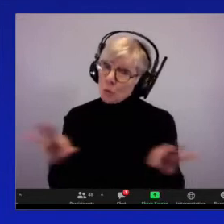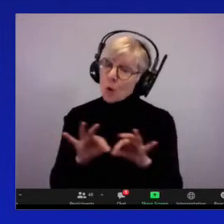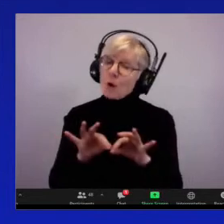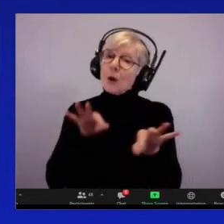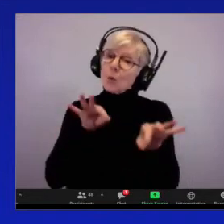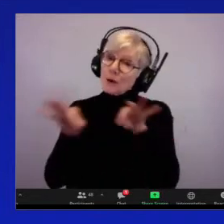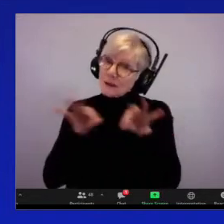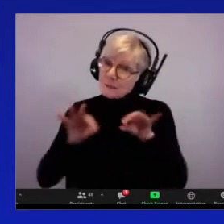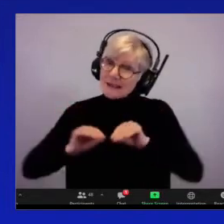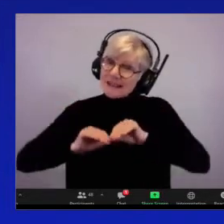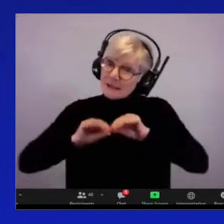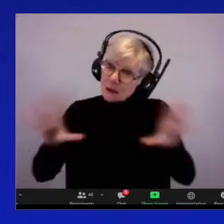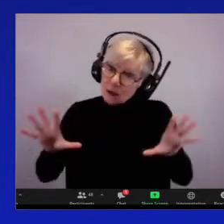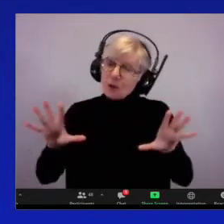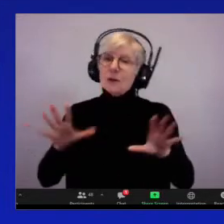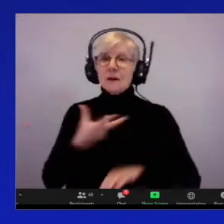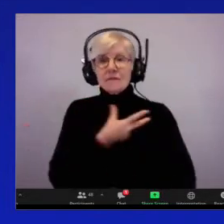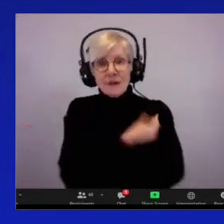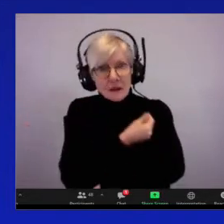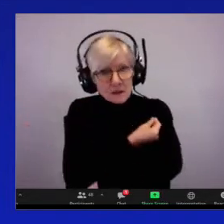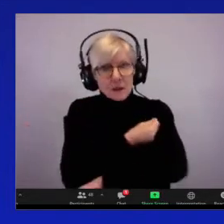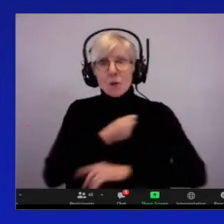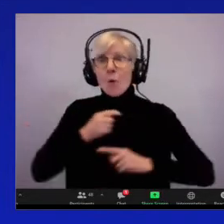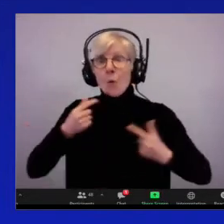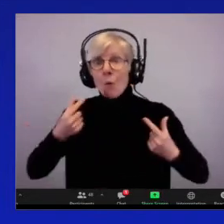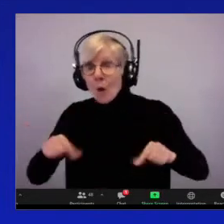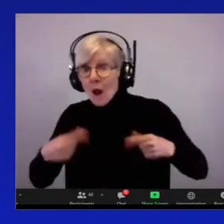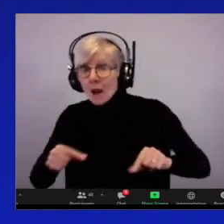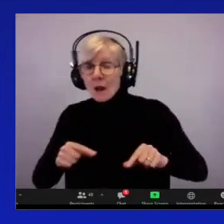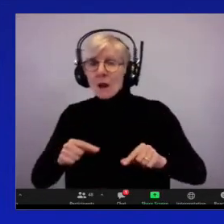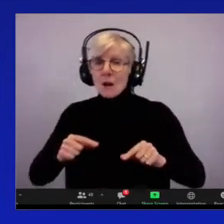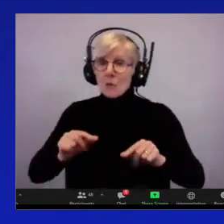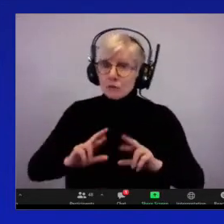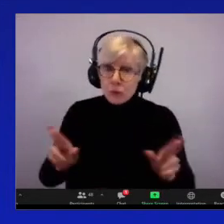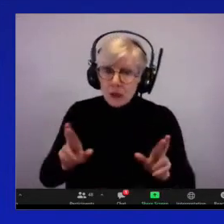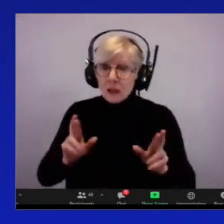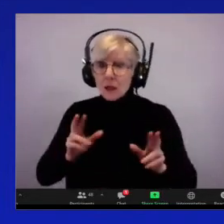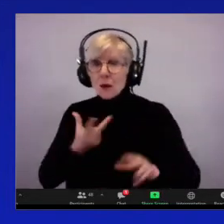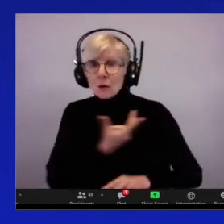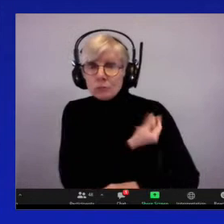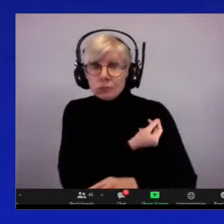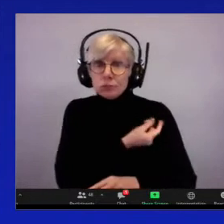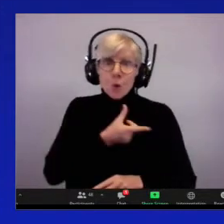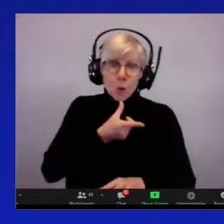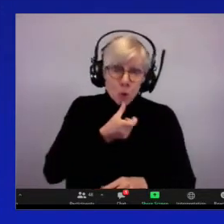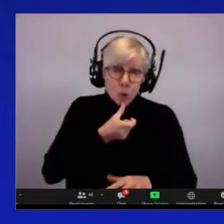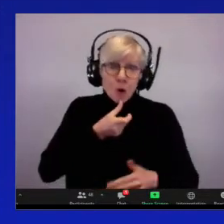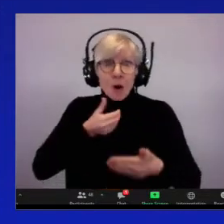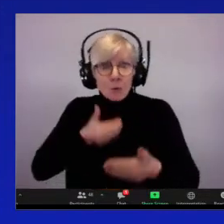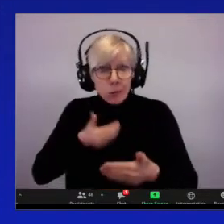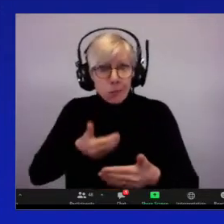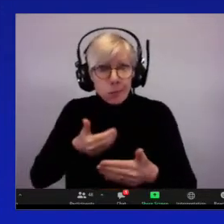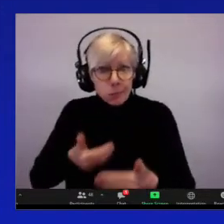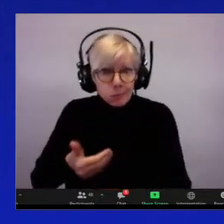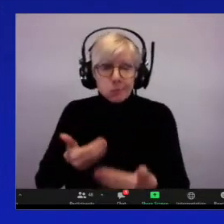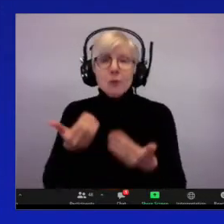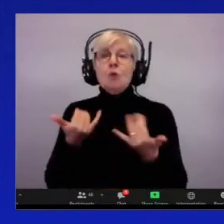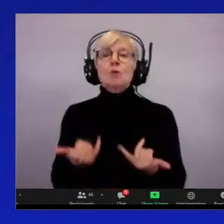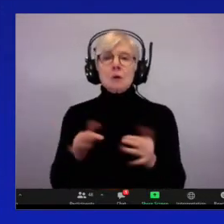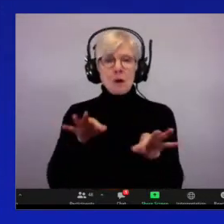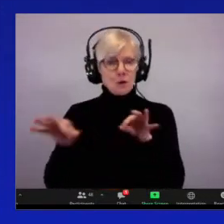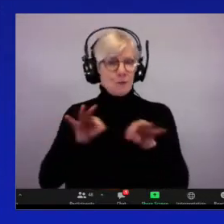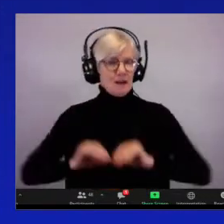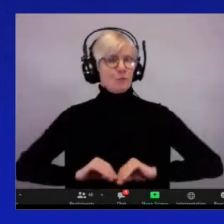of the vaccine and when it will become available to them. Comme vous en apprendrez plus d'aujourd'hui, nous devrons